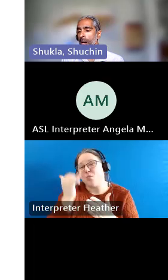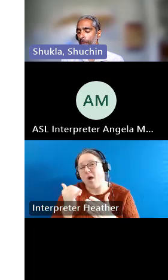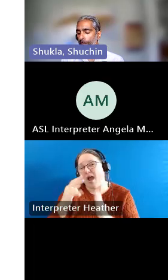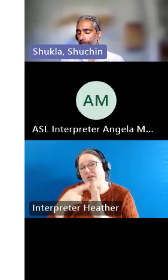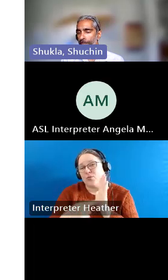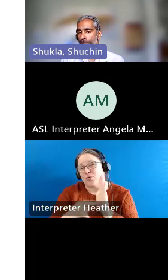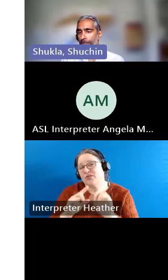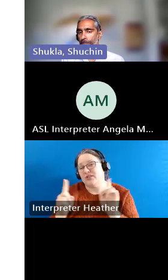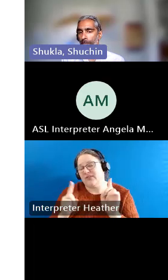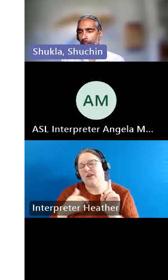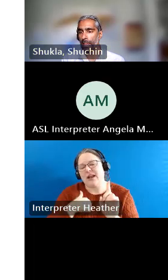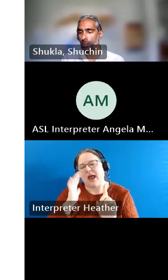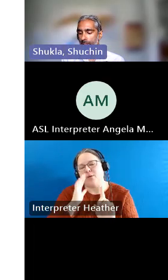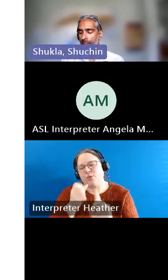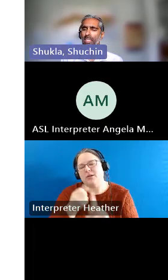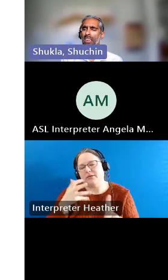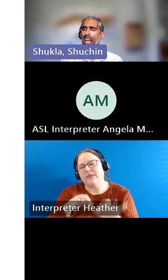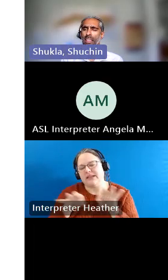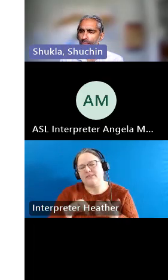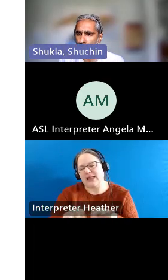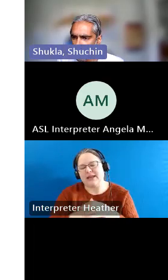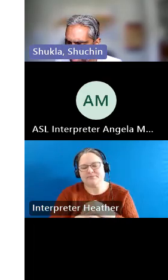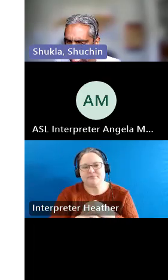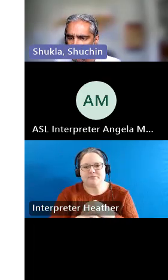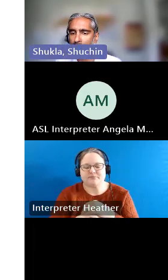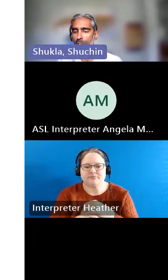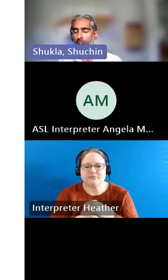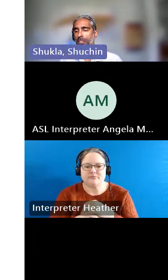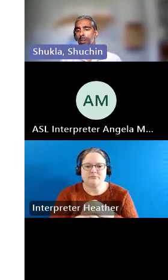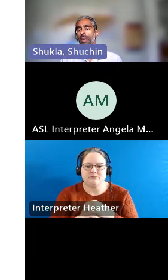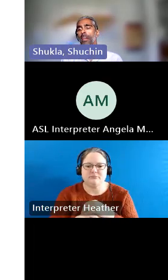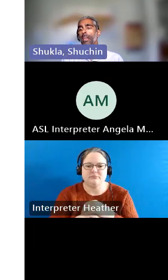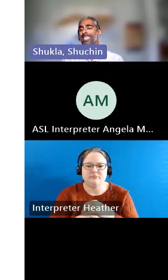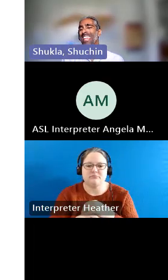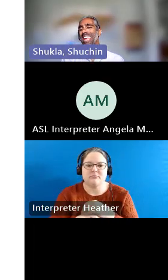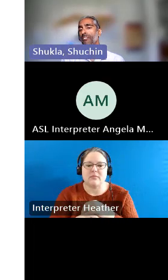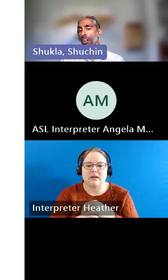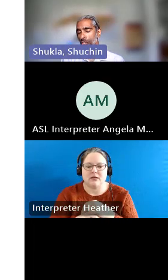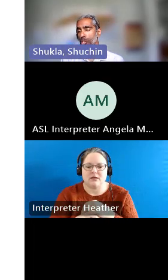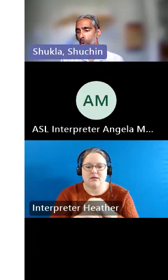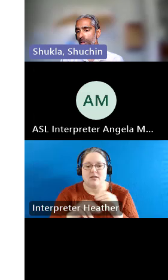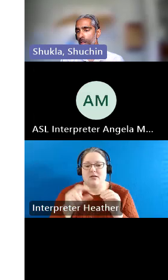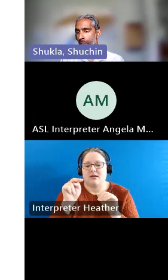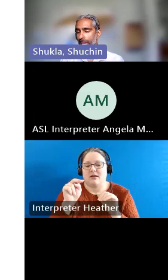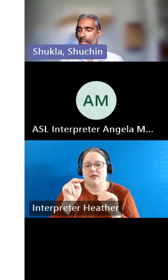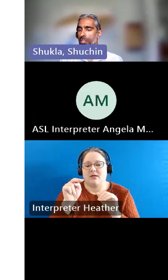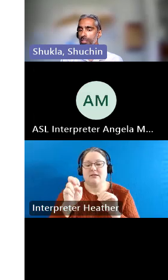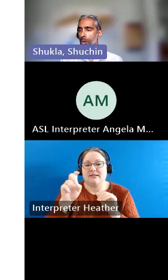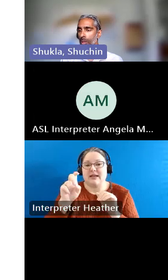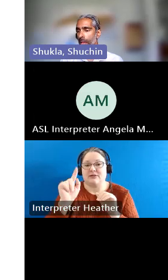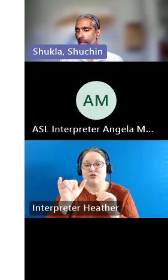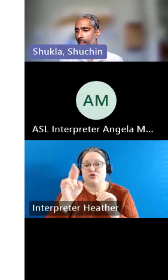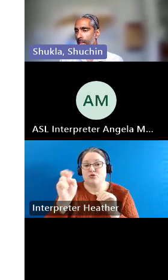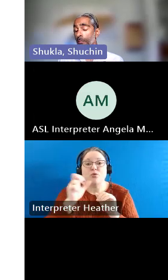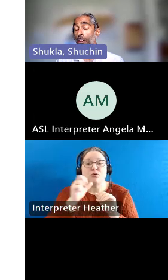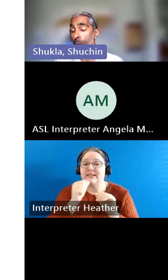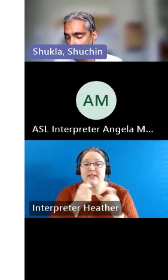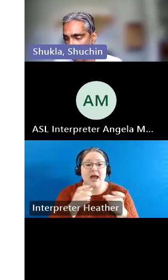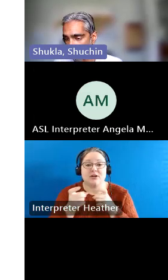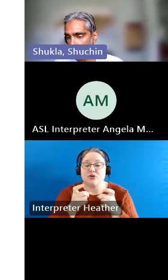buprenorphine in here in a second. And then I didn't put it on the slide, but naltrexone is not even a controlled medication. So